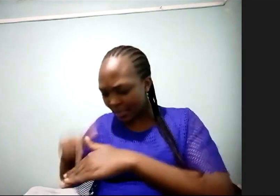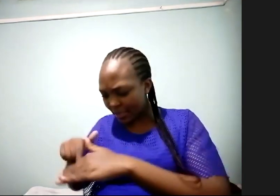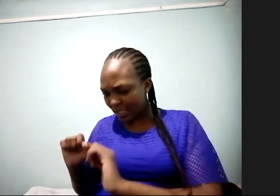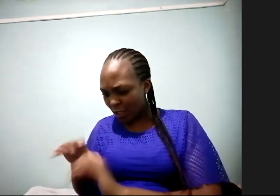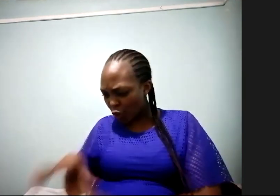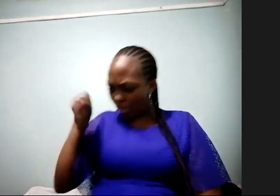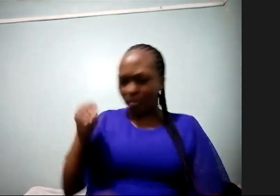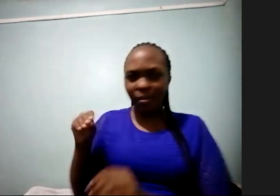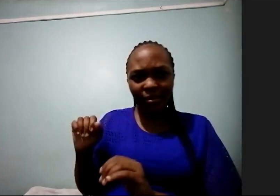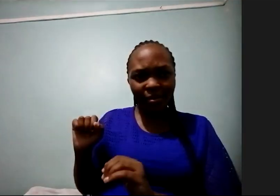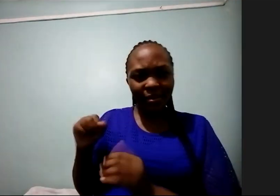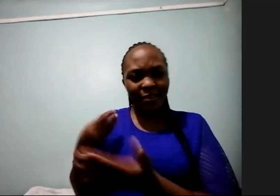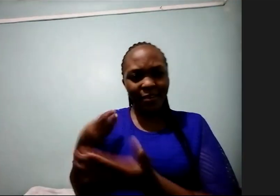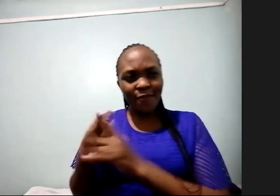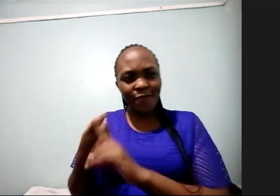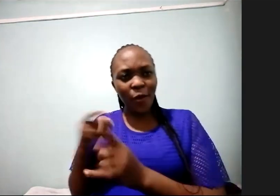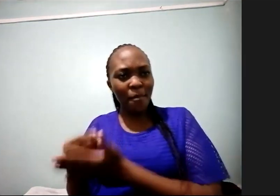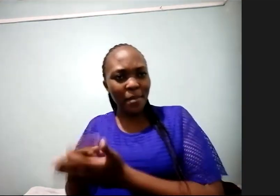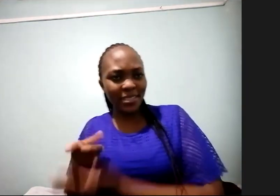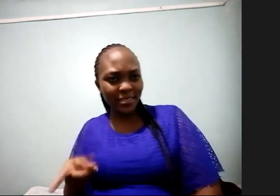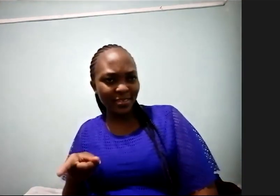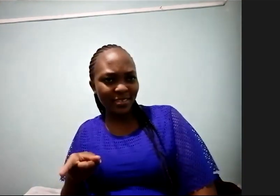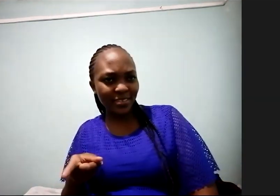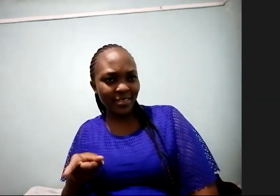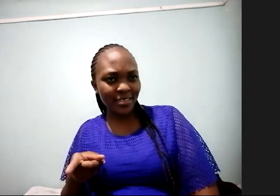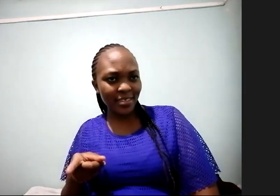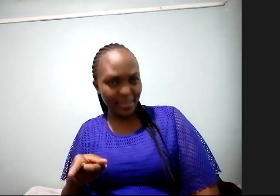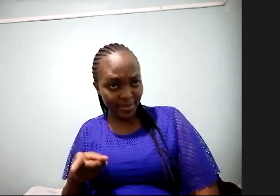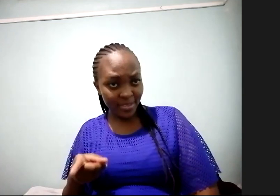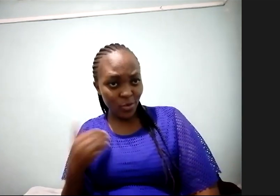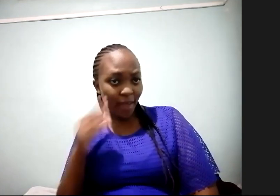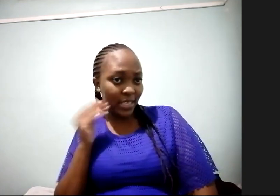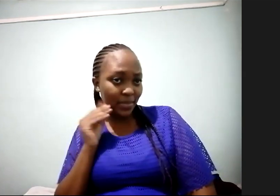do to maintain that particular discipline of saving?